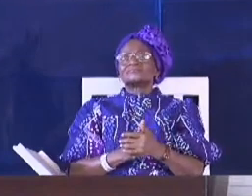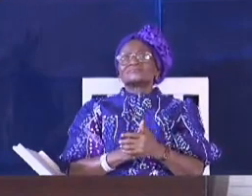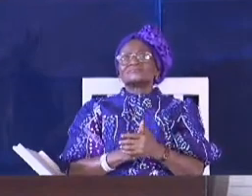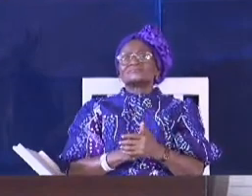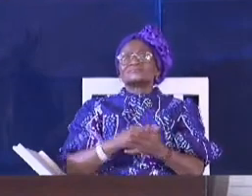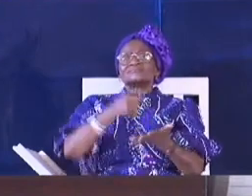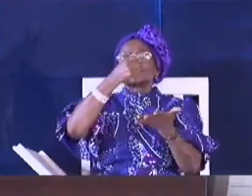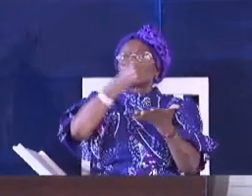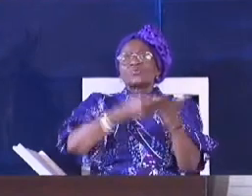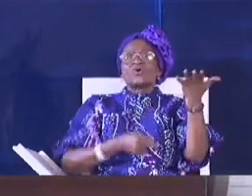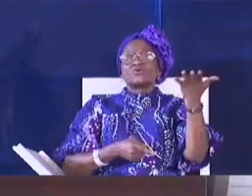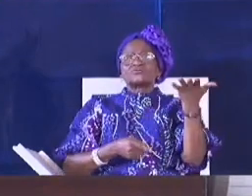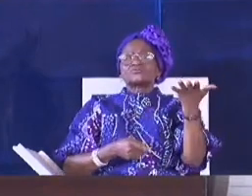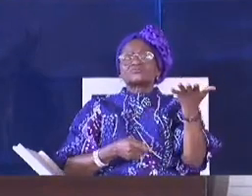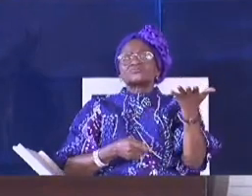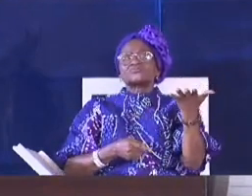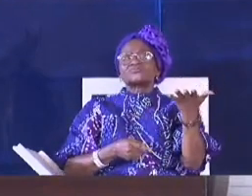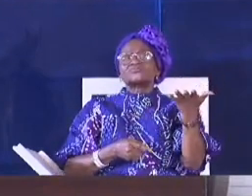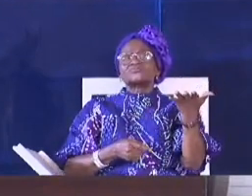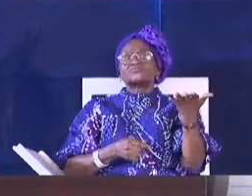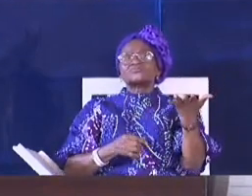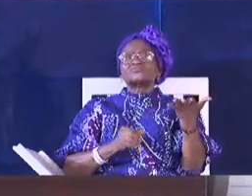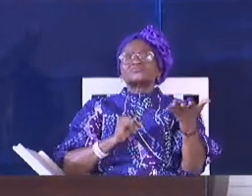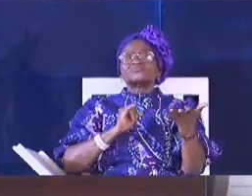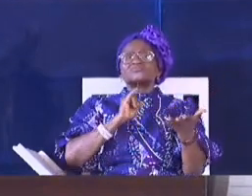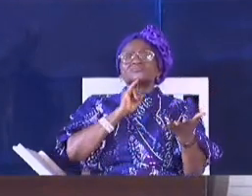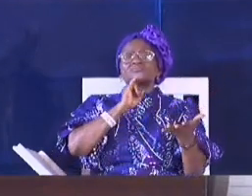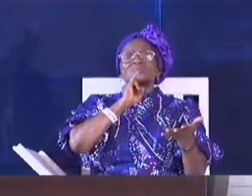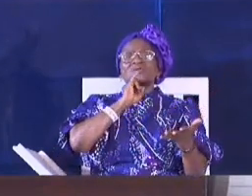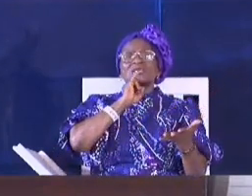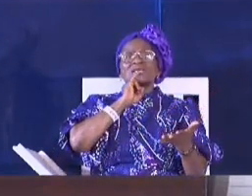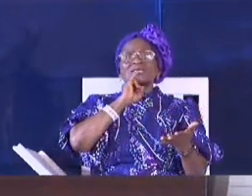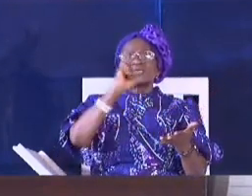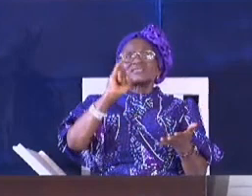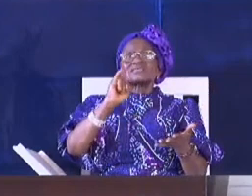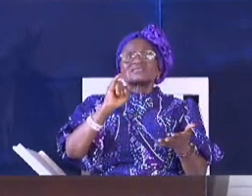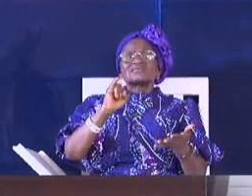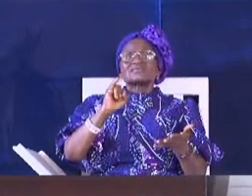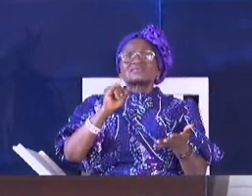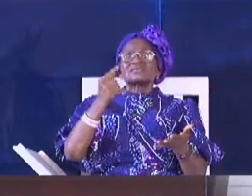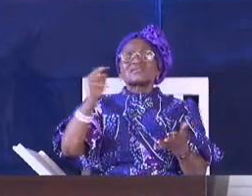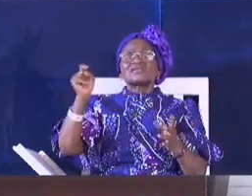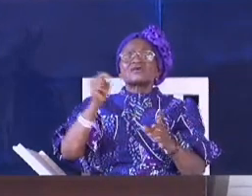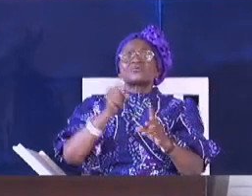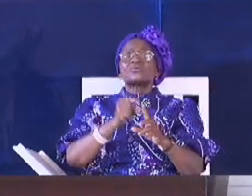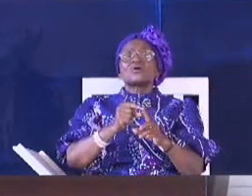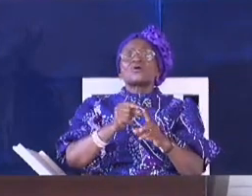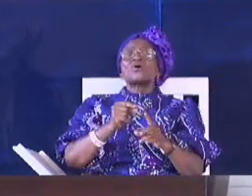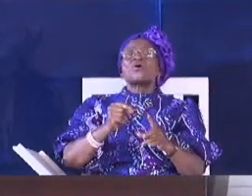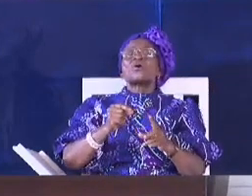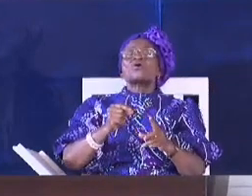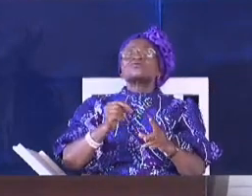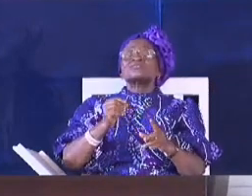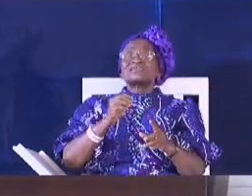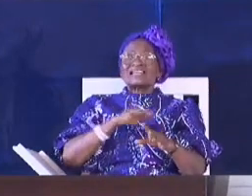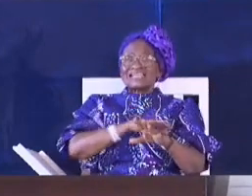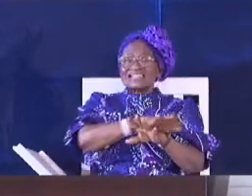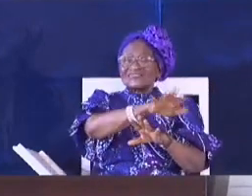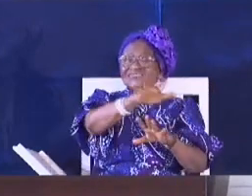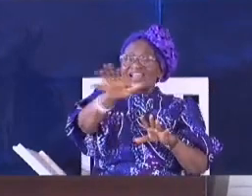And what is the importance of influence?